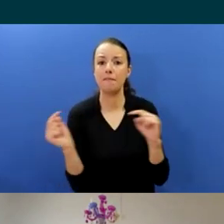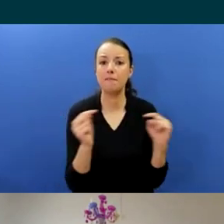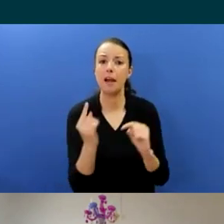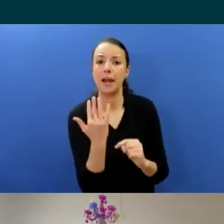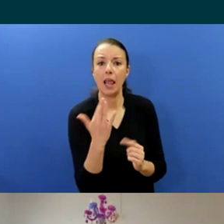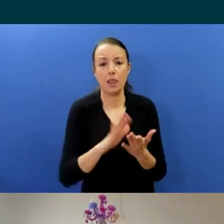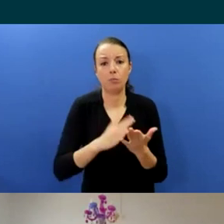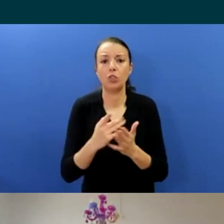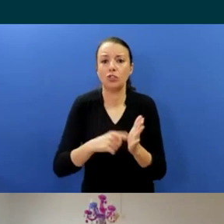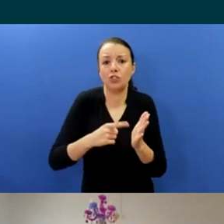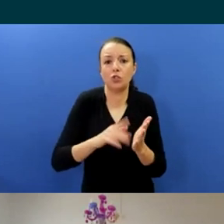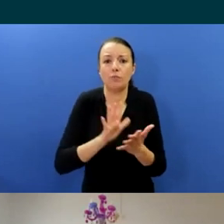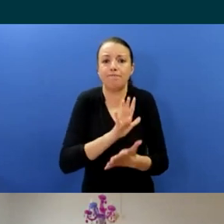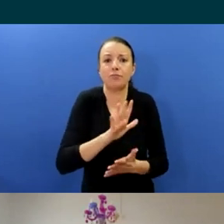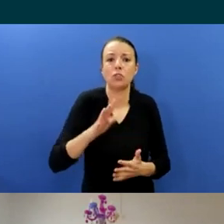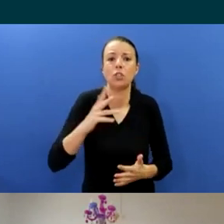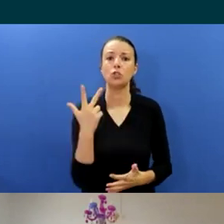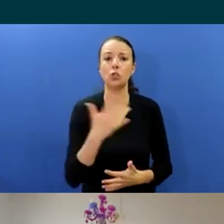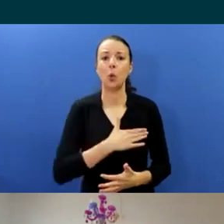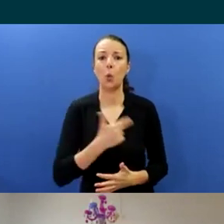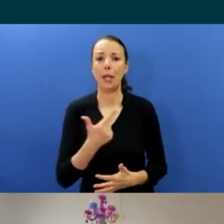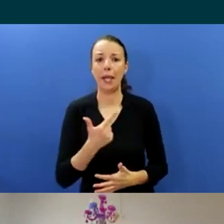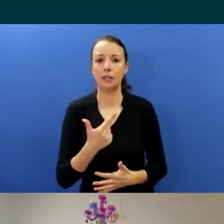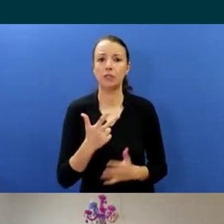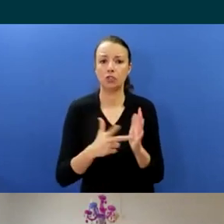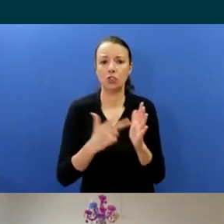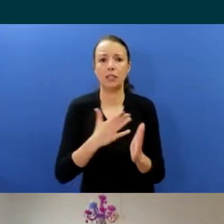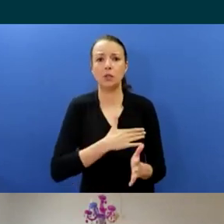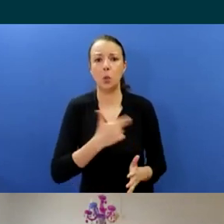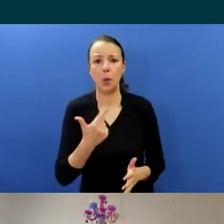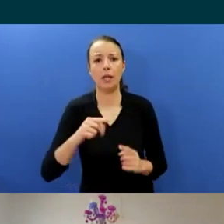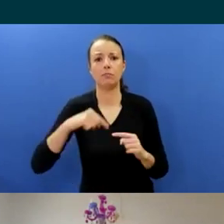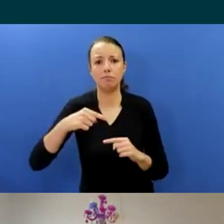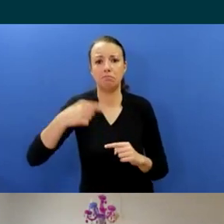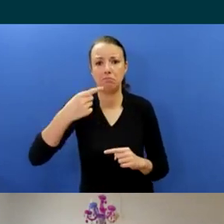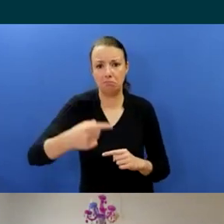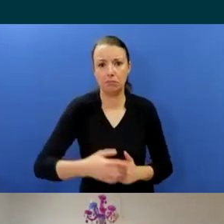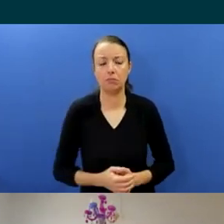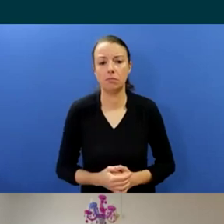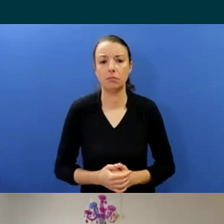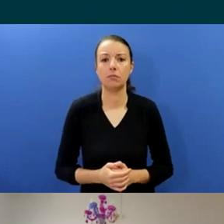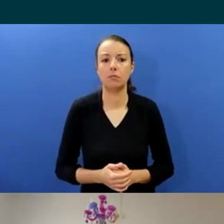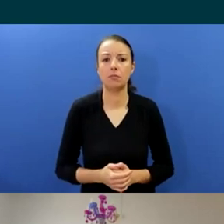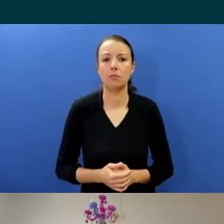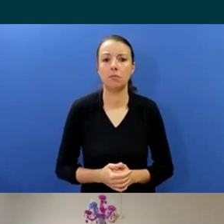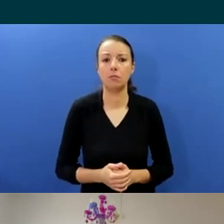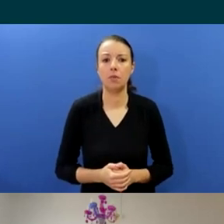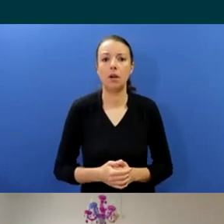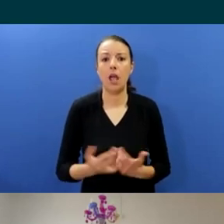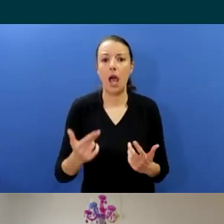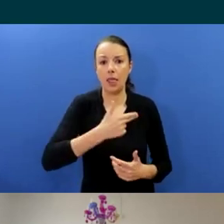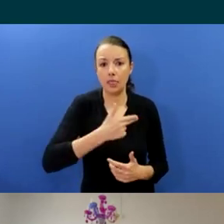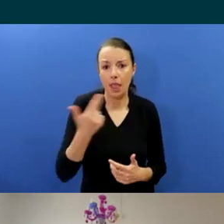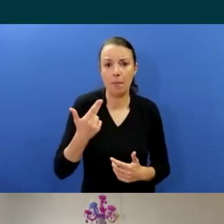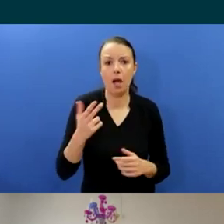goal of the citizen assembly. Then we are creating the visual and printed material